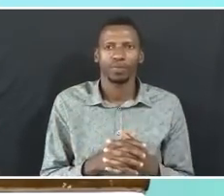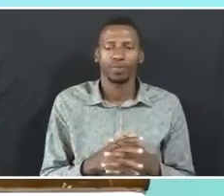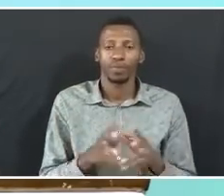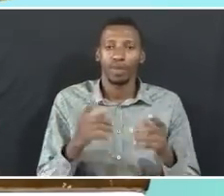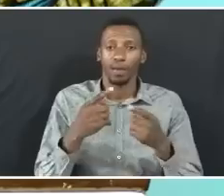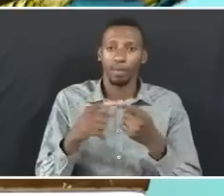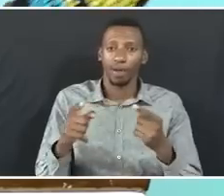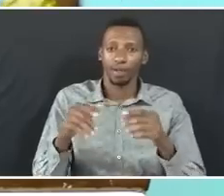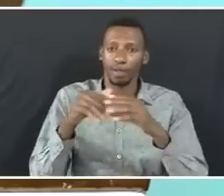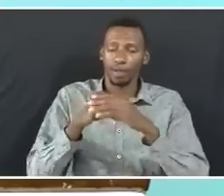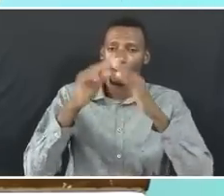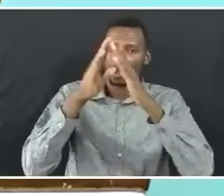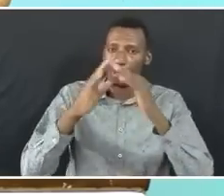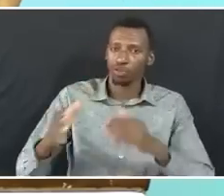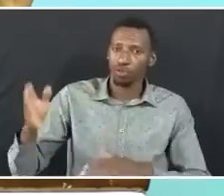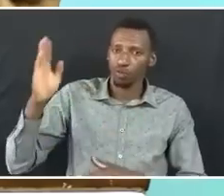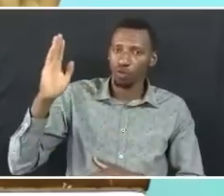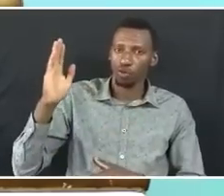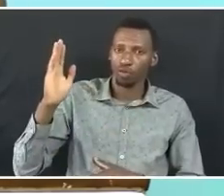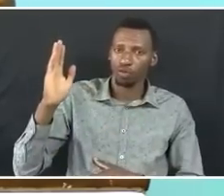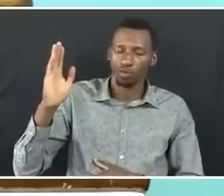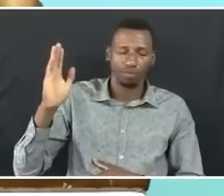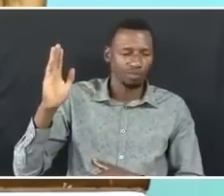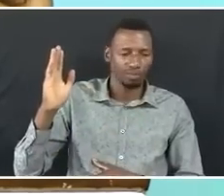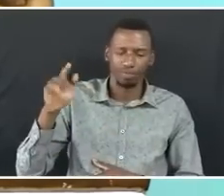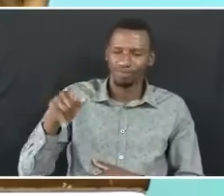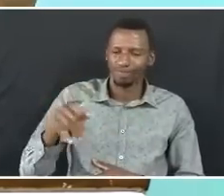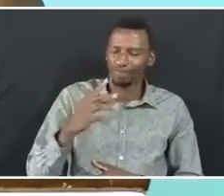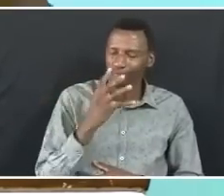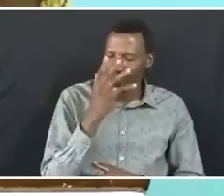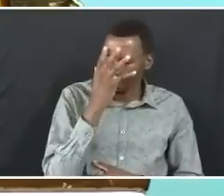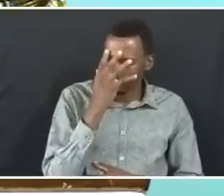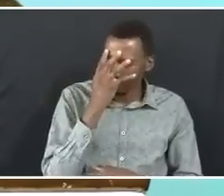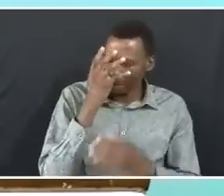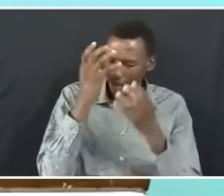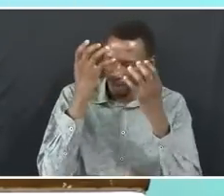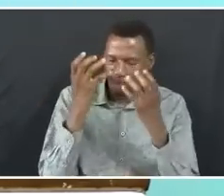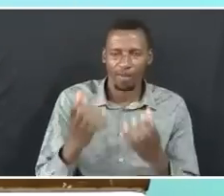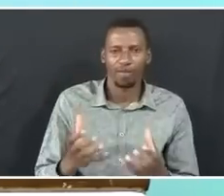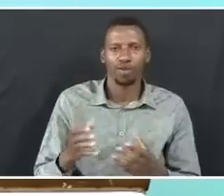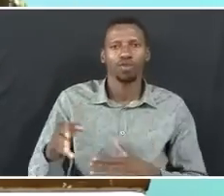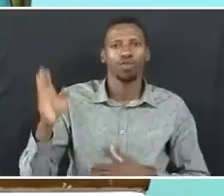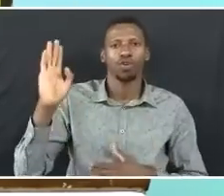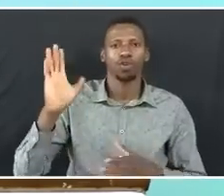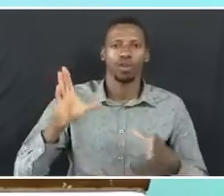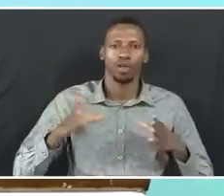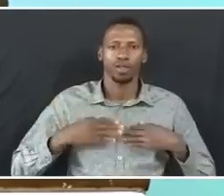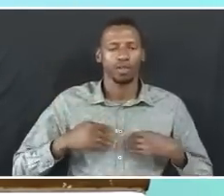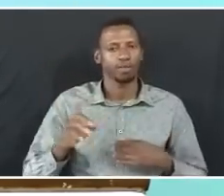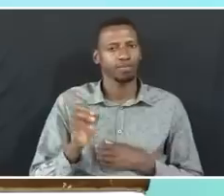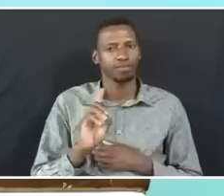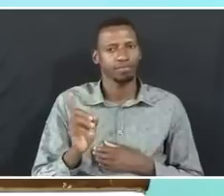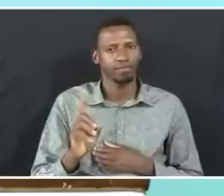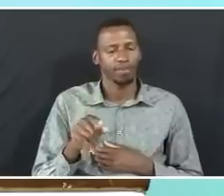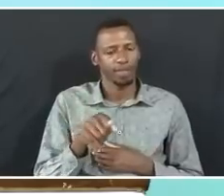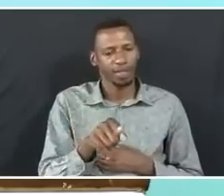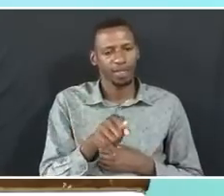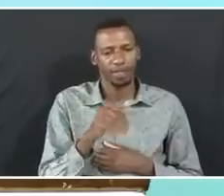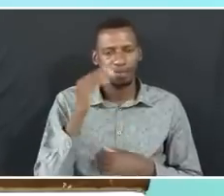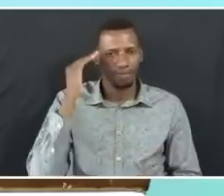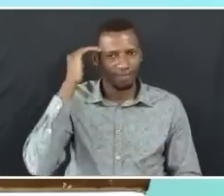But in the house of God, it is a disgrace, unacceptable,